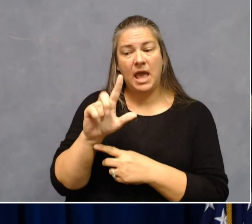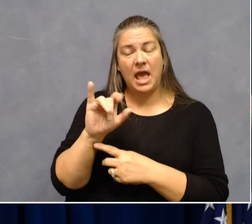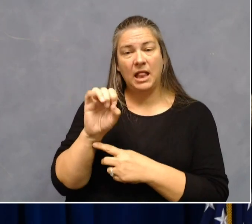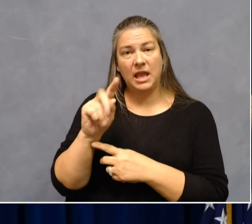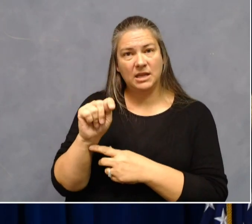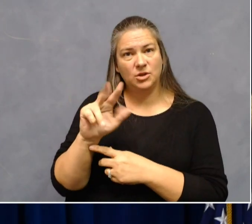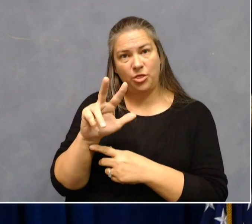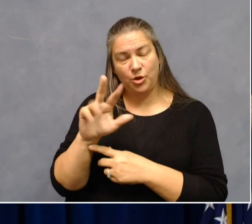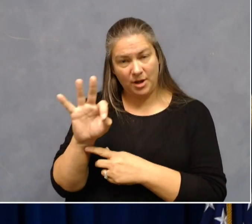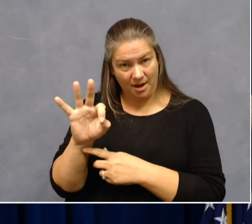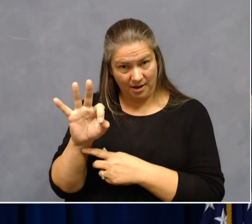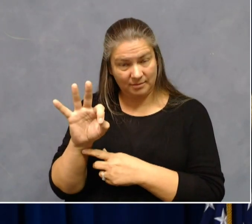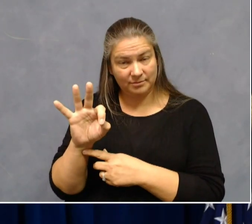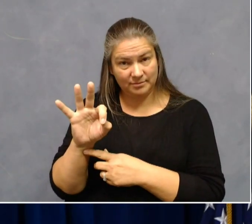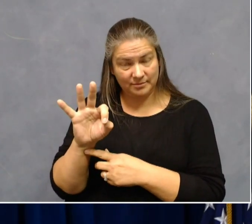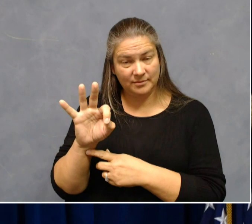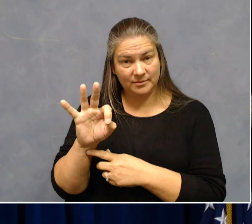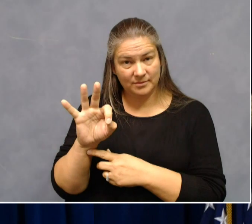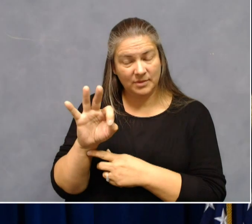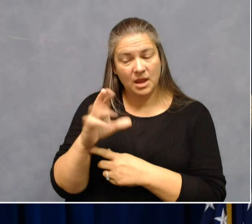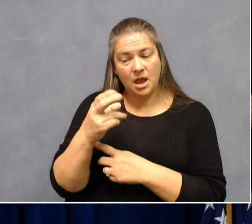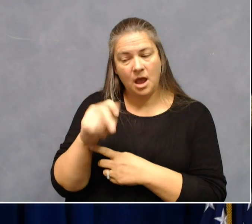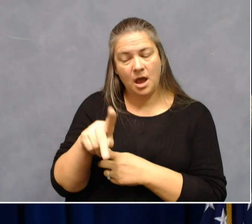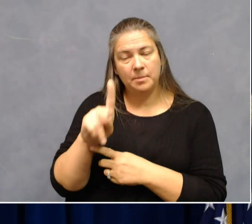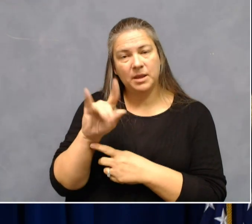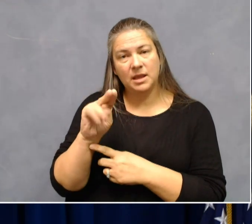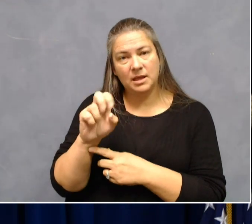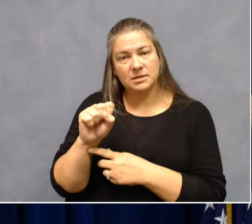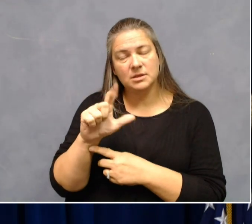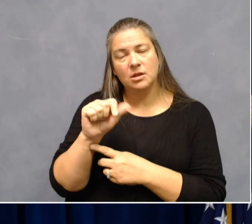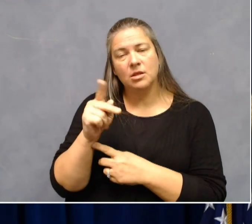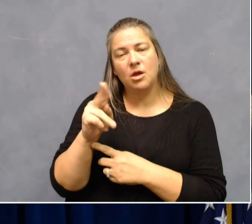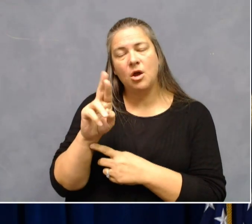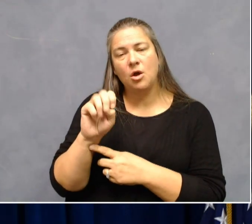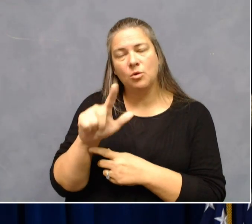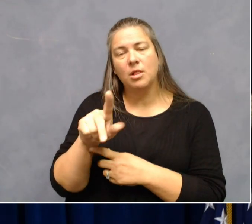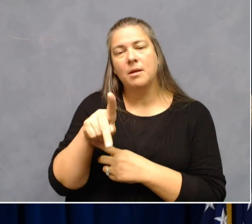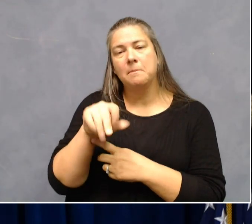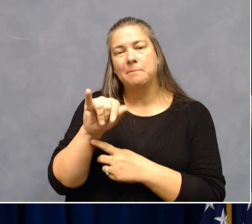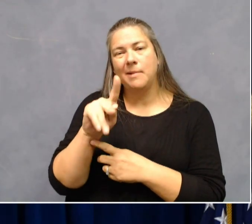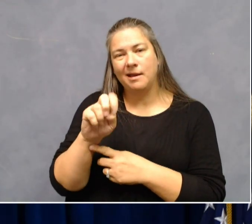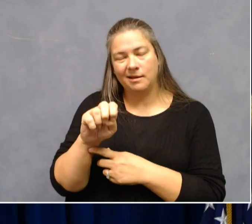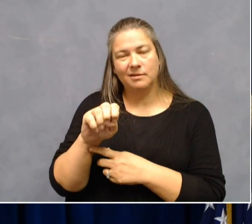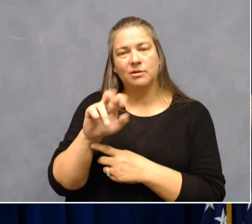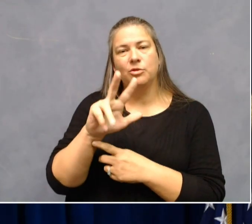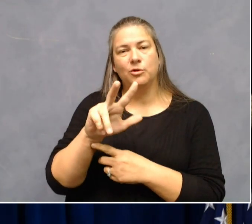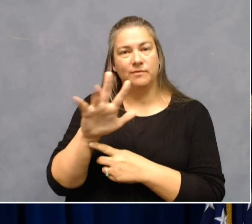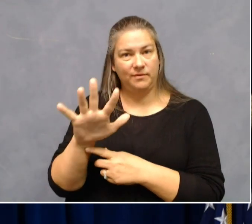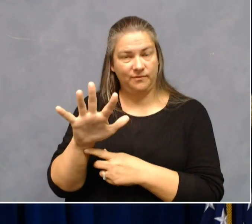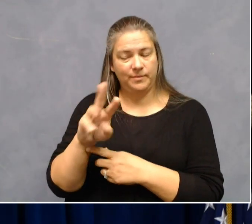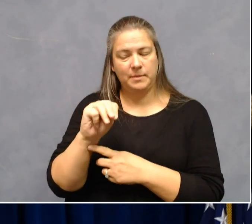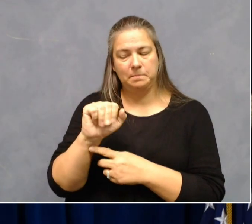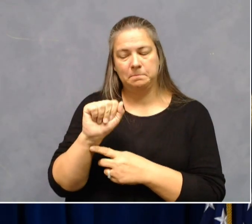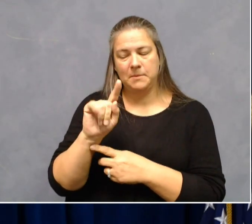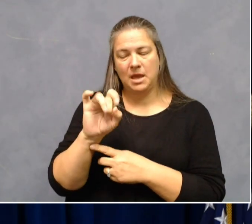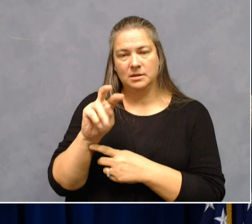39 cases. Hopkins and Laurel and Pike all with 35. Madison with 34. Bullitt and